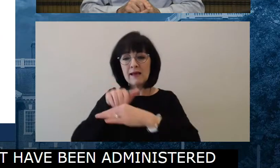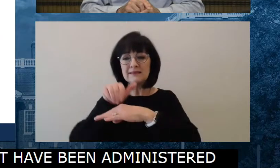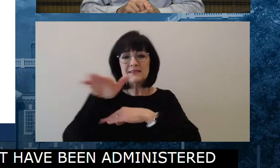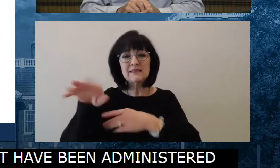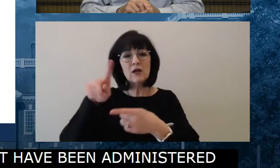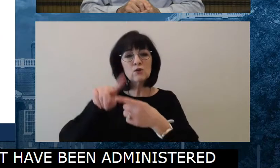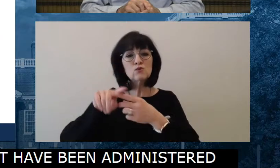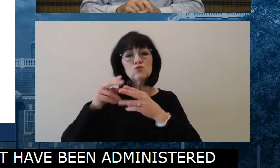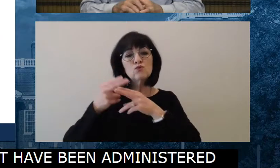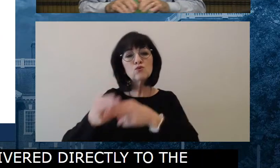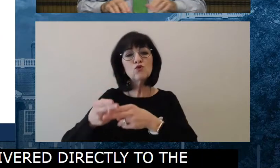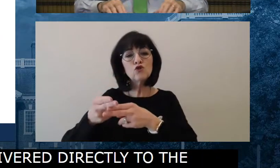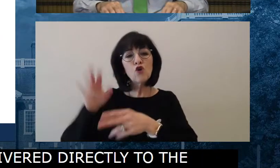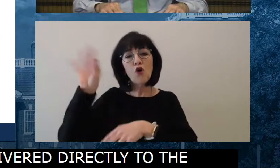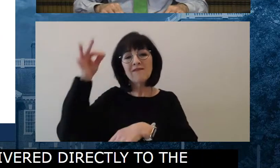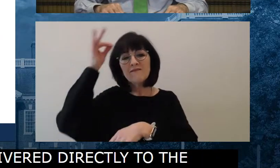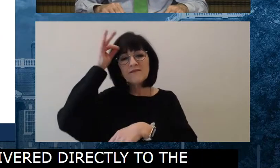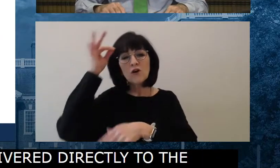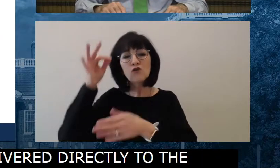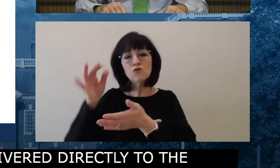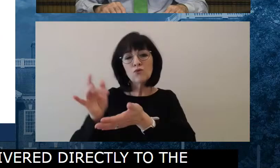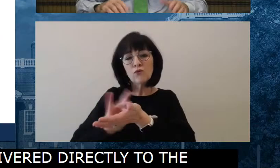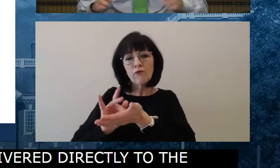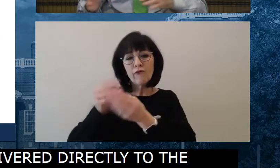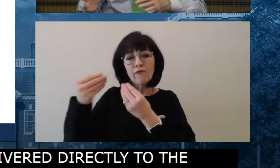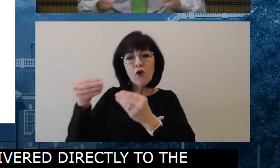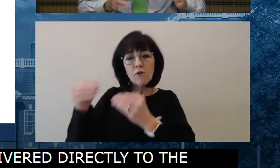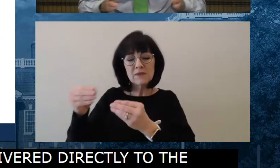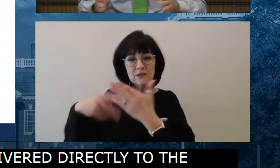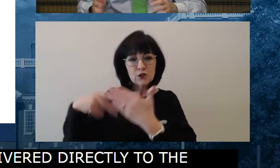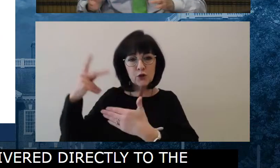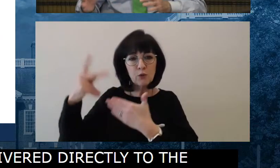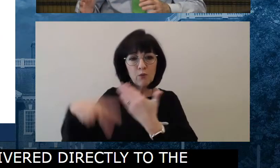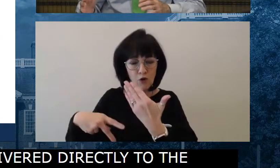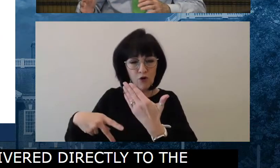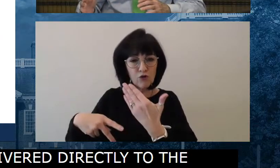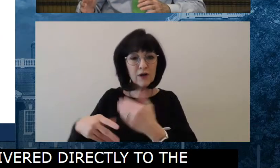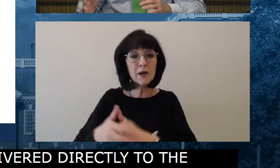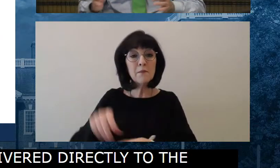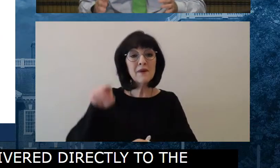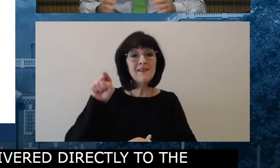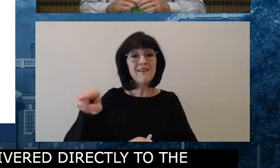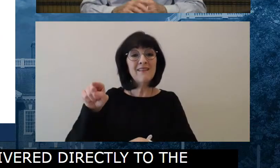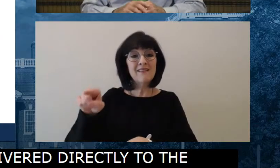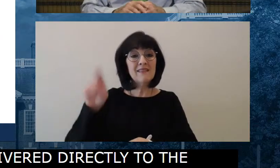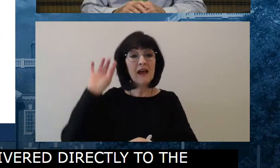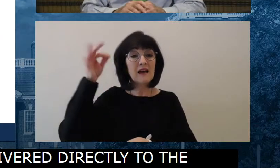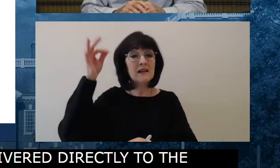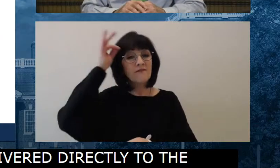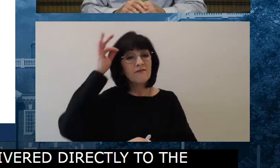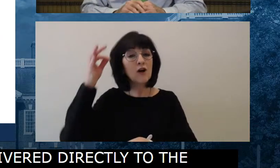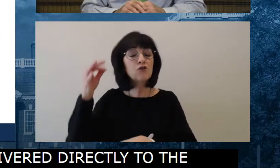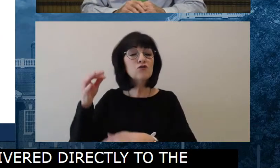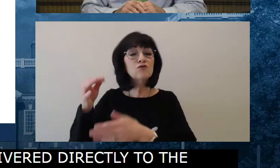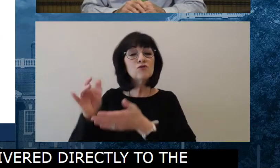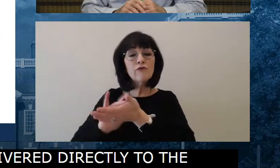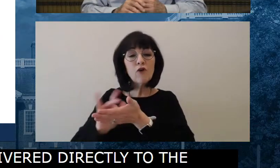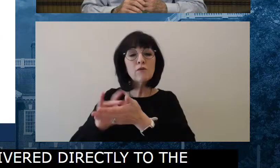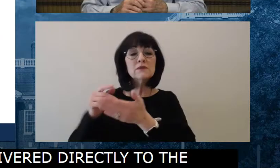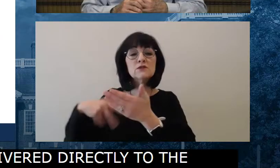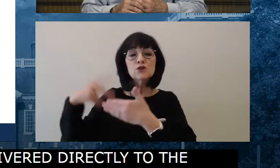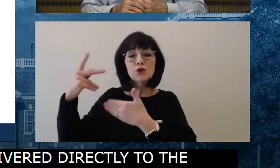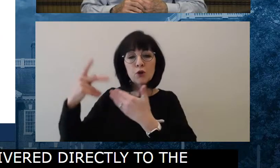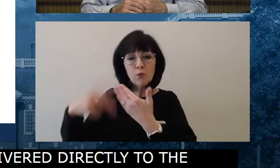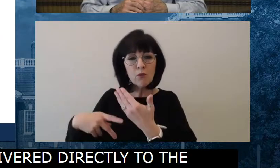And then we have about 78,000 doses that are in flux in transit. A good portion of those are doses that